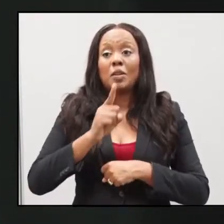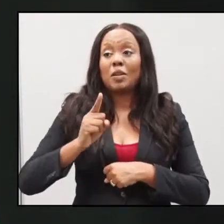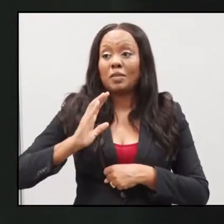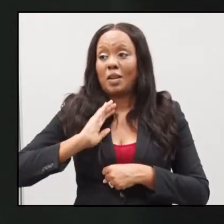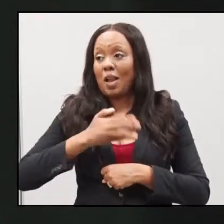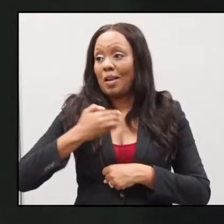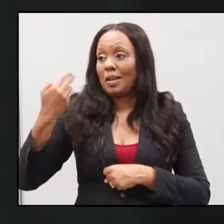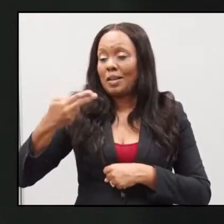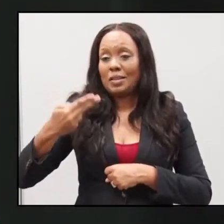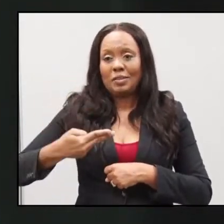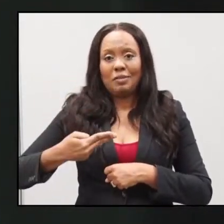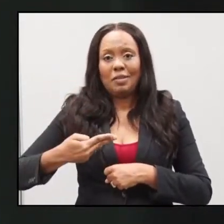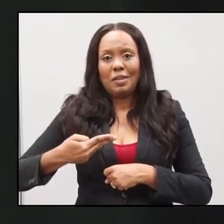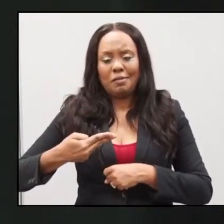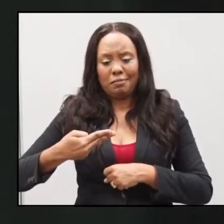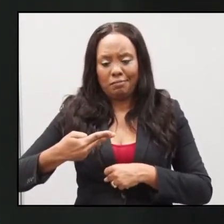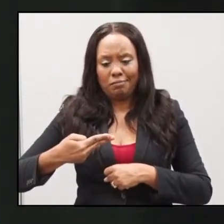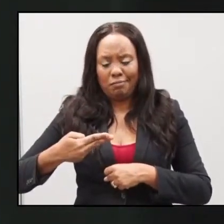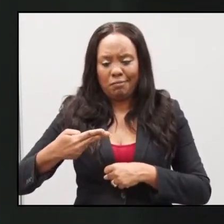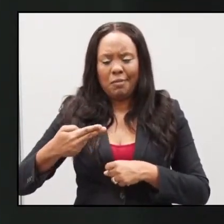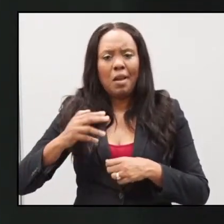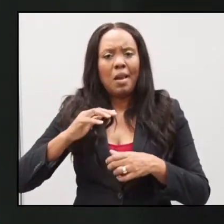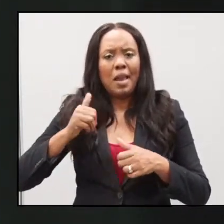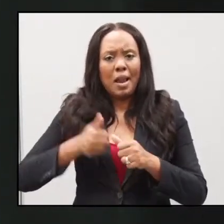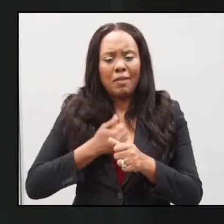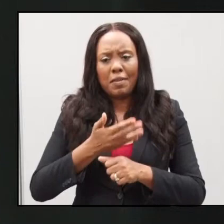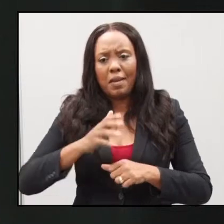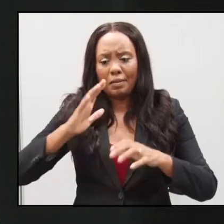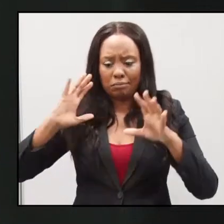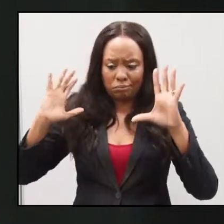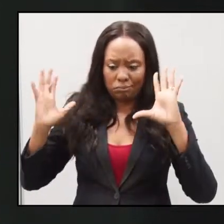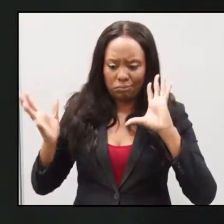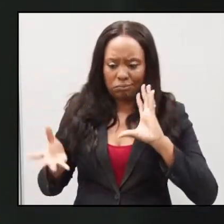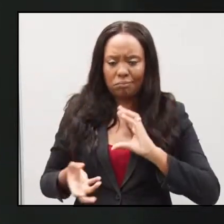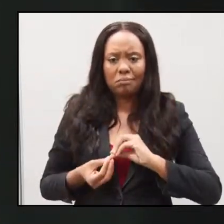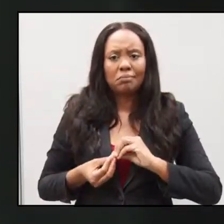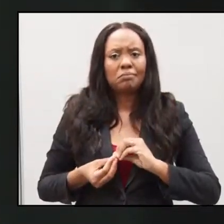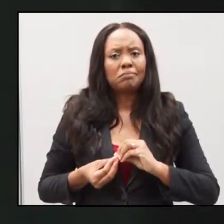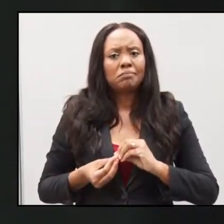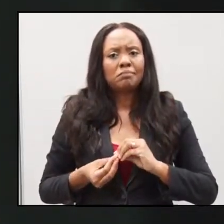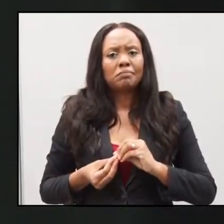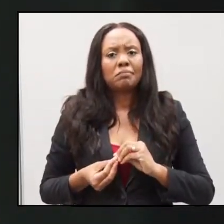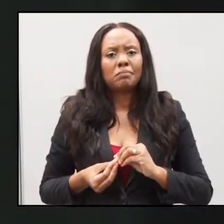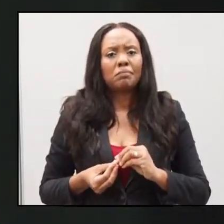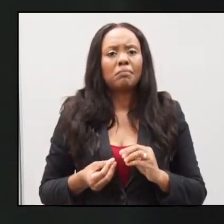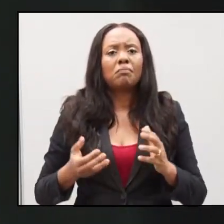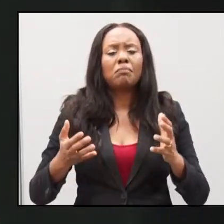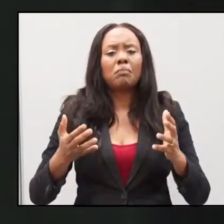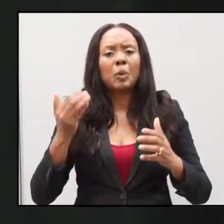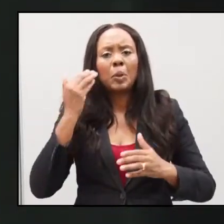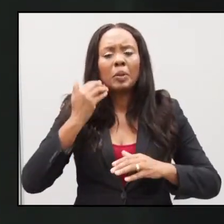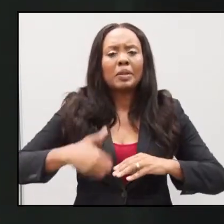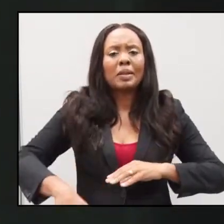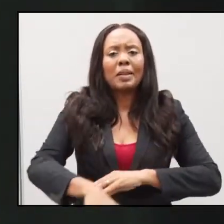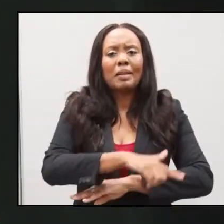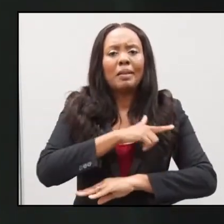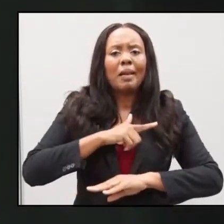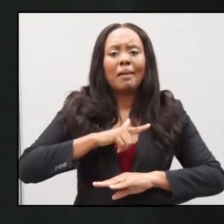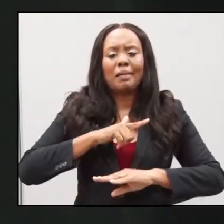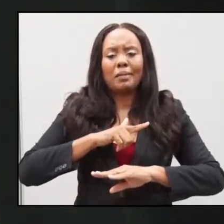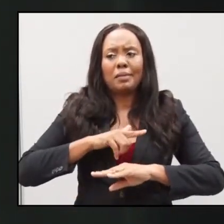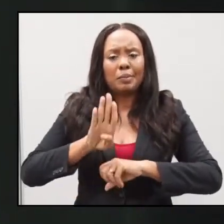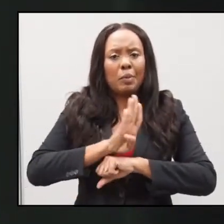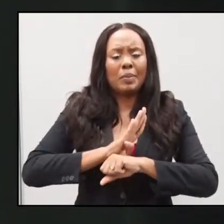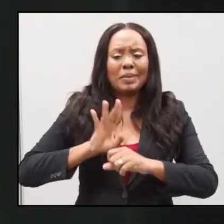And we searched for the land that connects to the motherland, and Barbados has it in a place that you